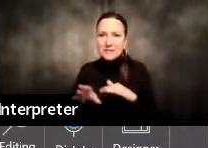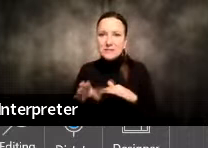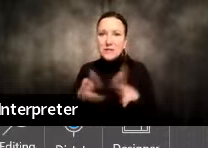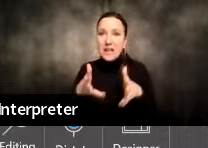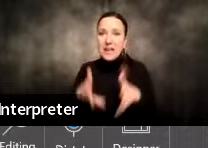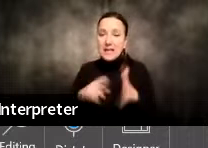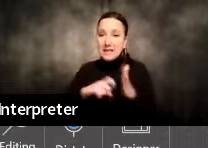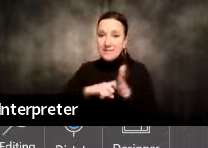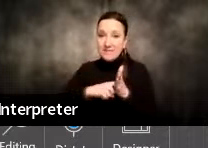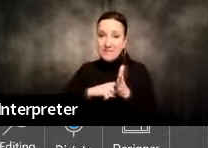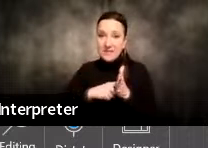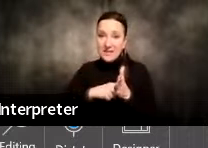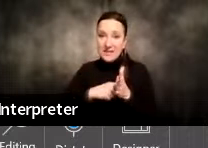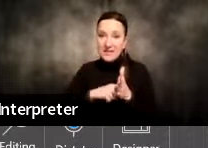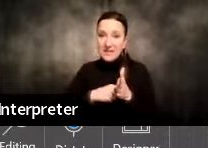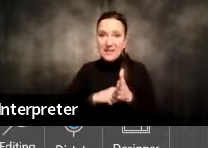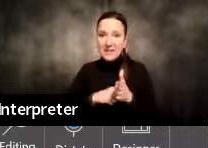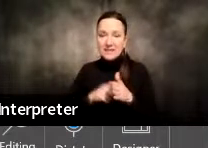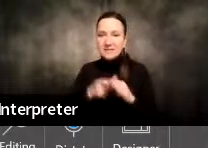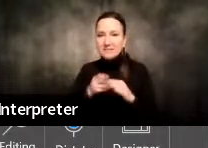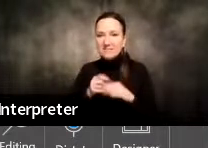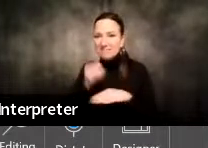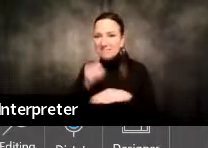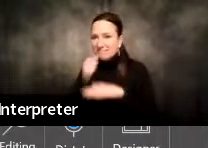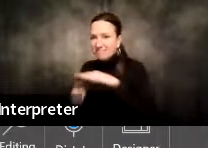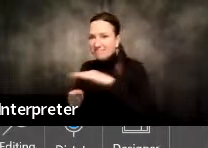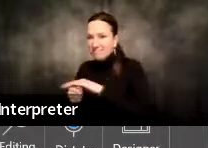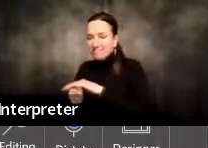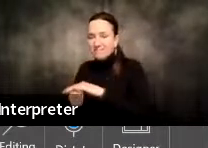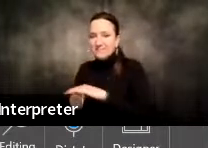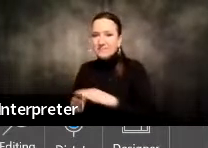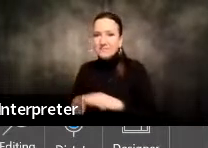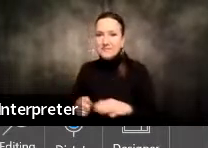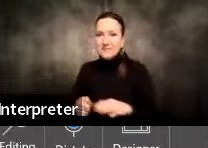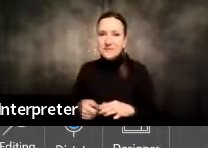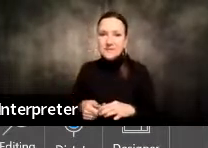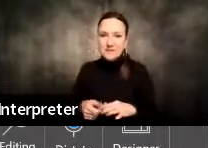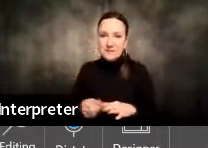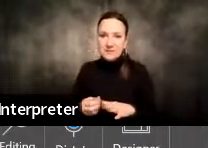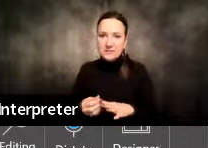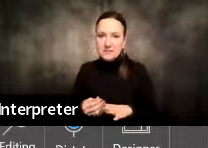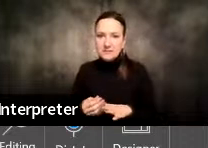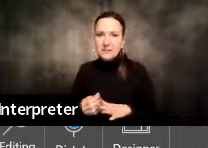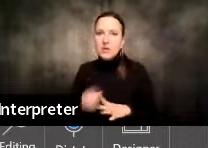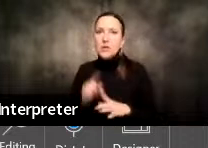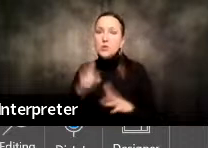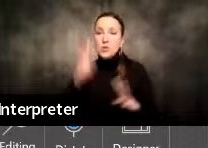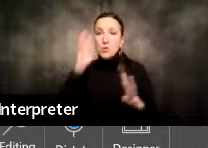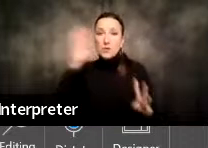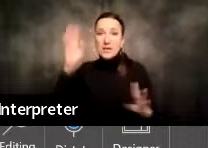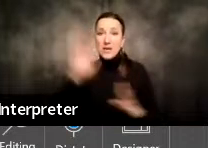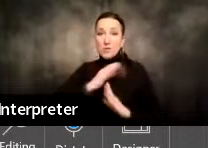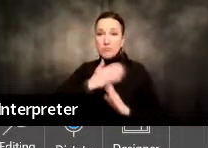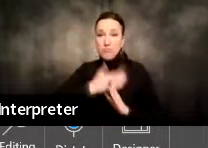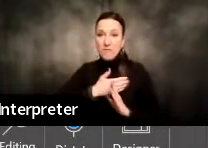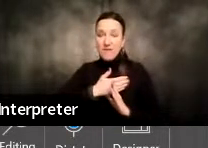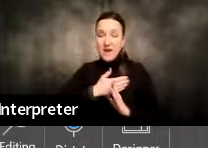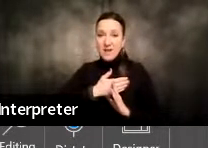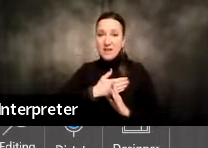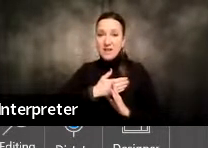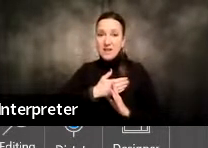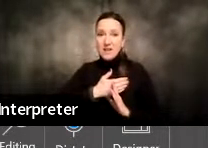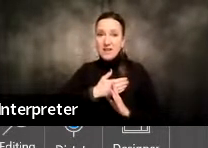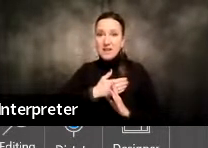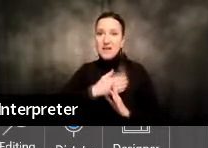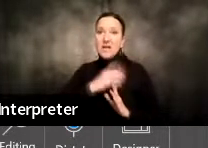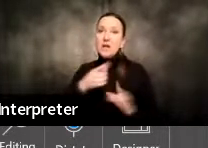key in a flower pot or something like that, and you put it in as you create your profile. And when you create it, you can put it